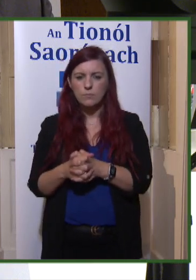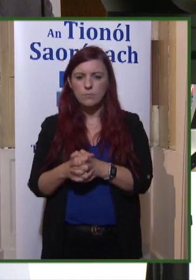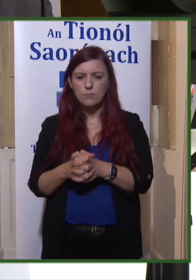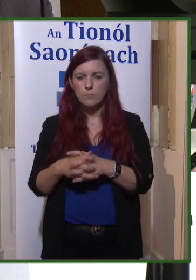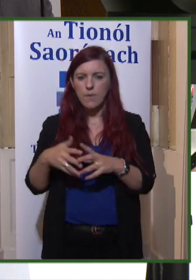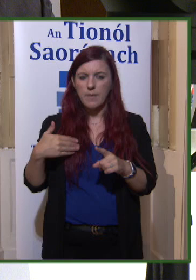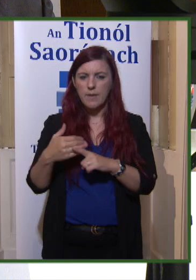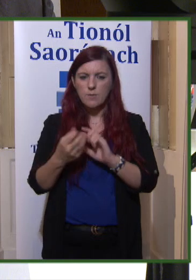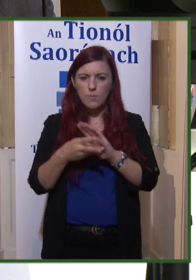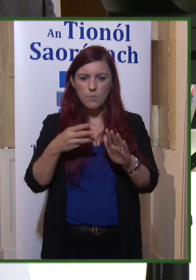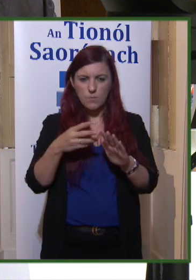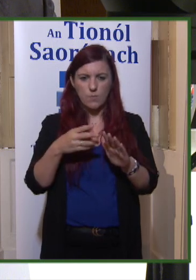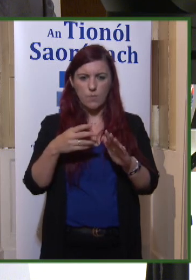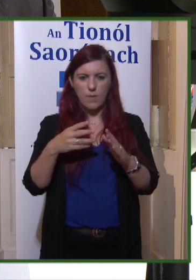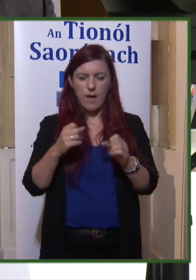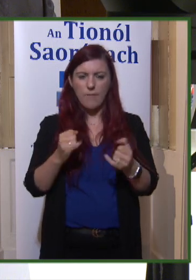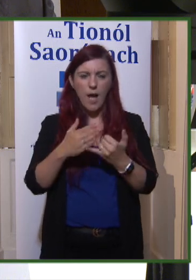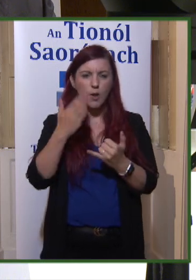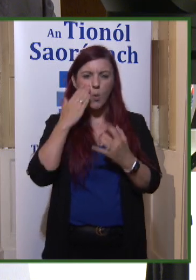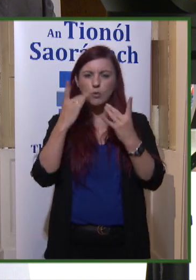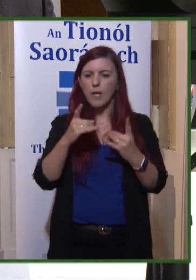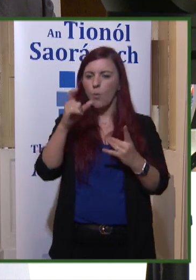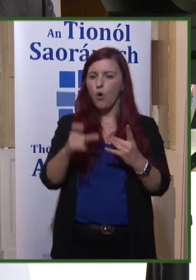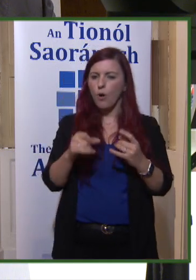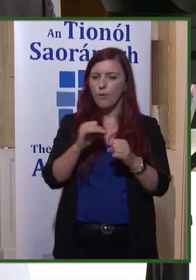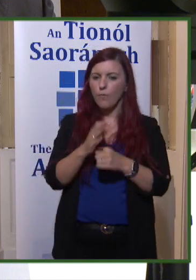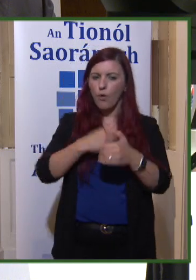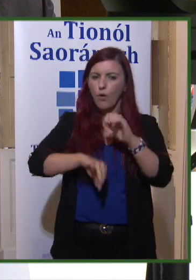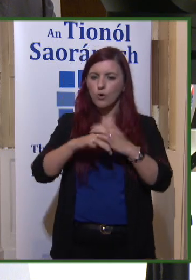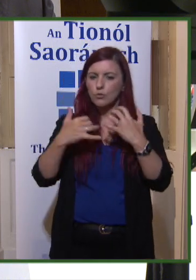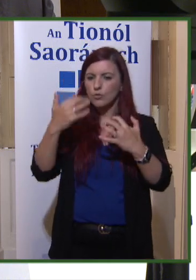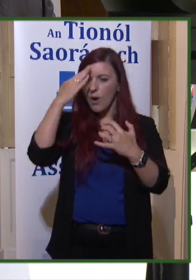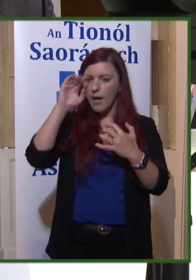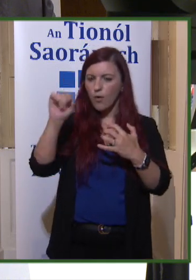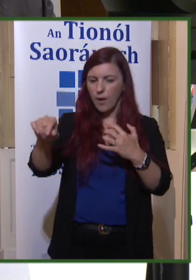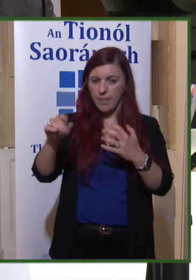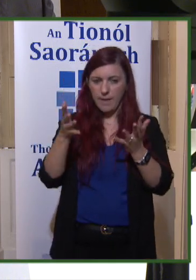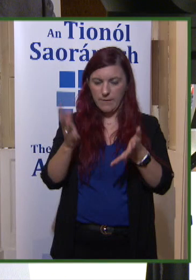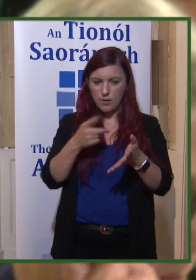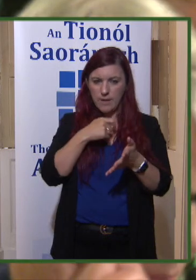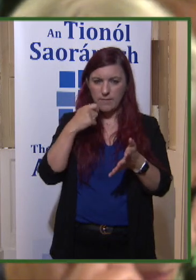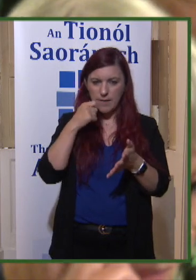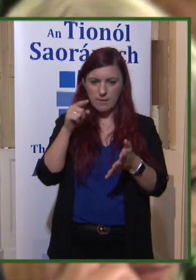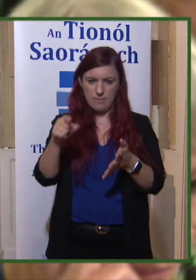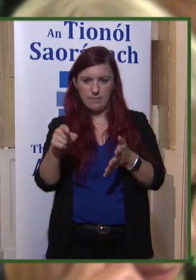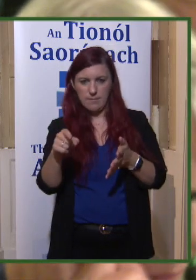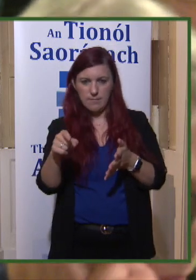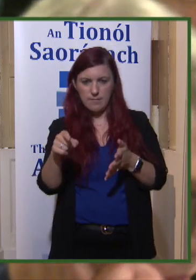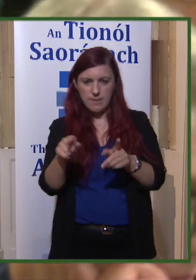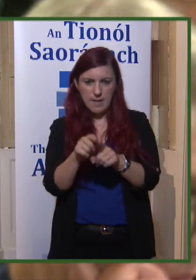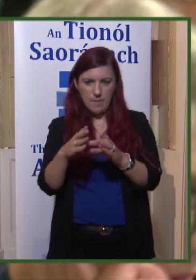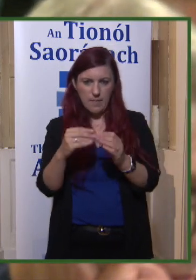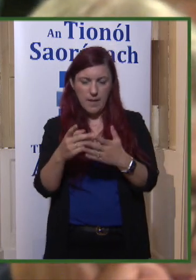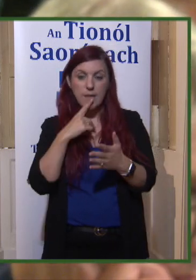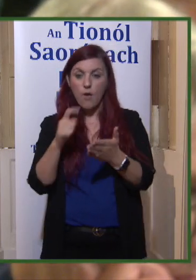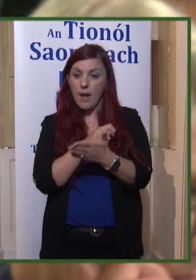there are institutions like the Count Corla of Dáil Éireann who doesn't play any part. I mean, they're elected on the basis of a political party, and then they walk away from